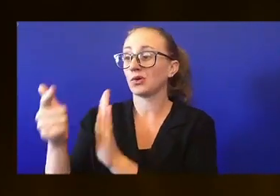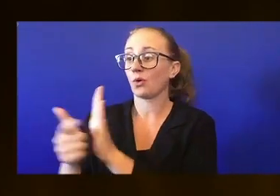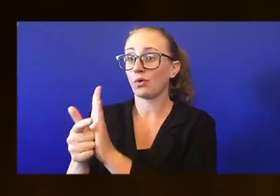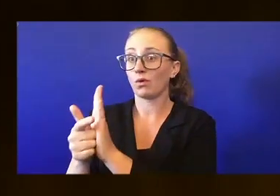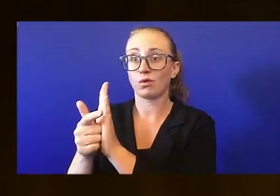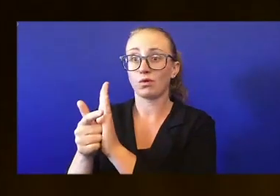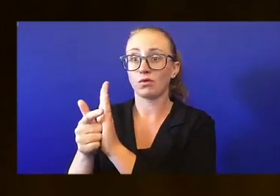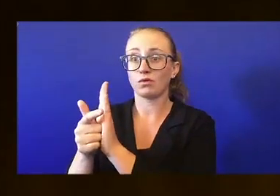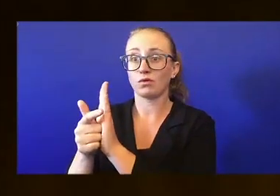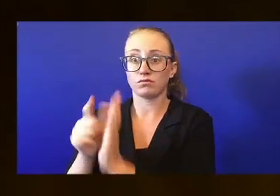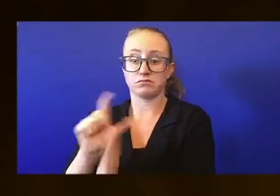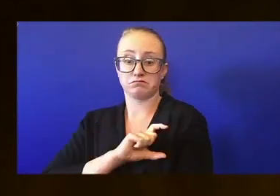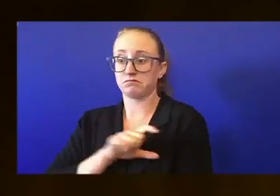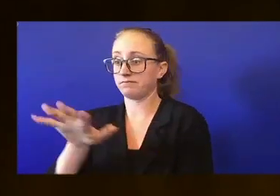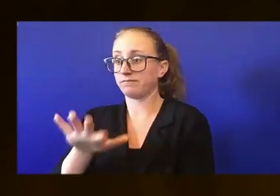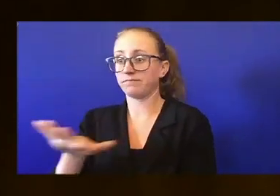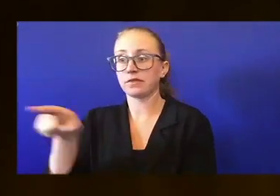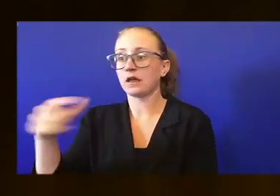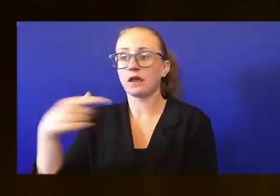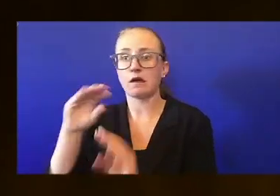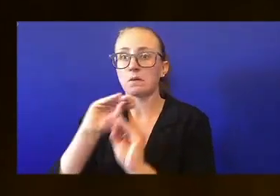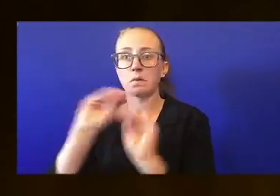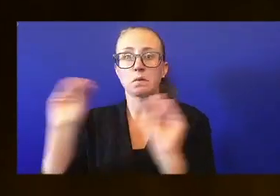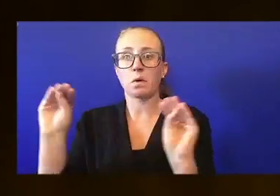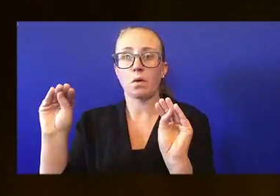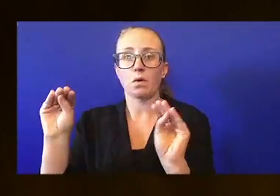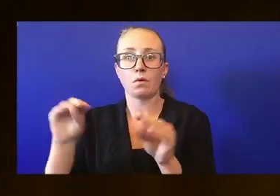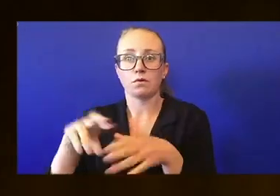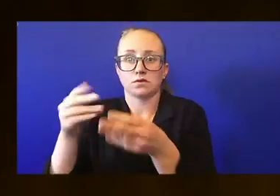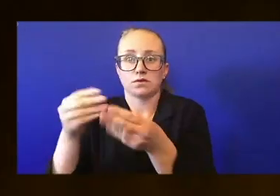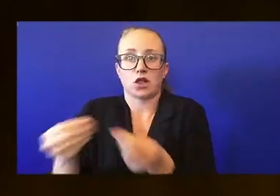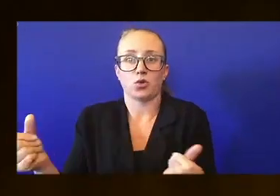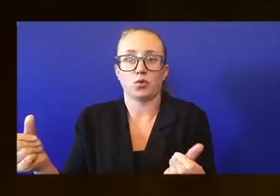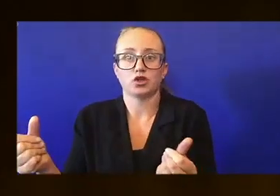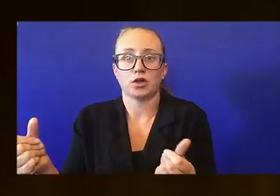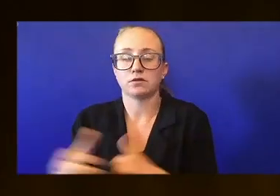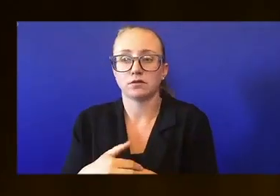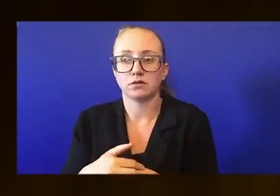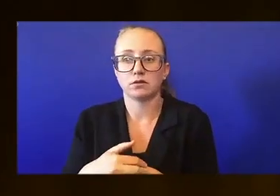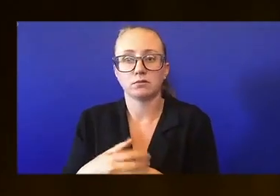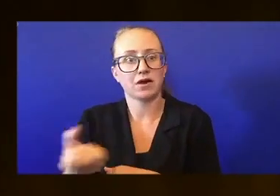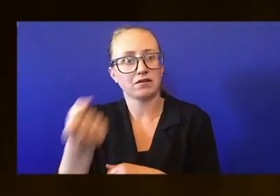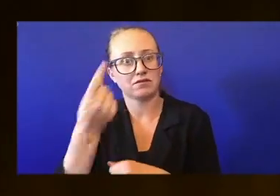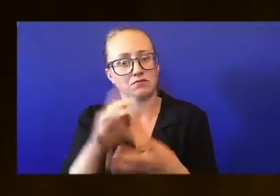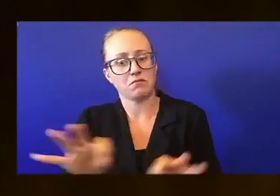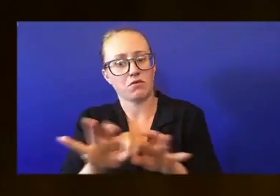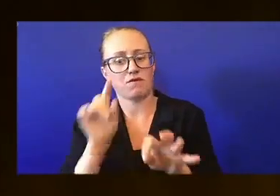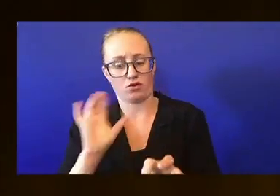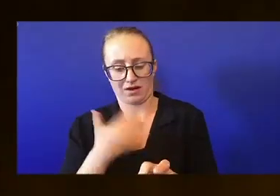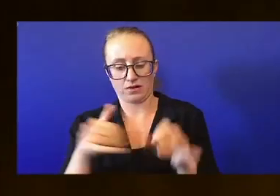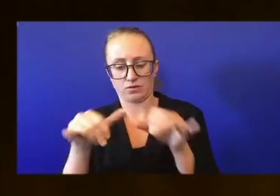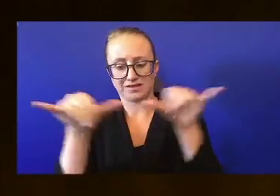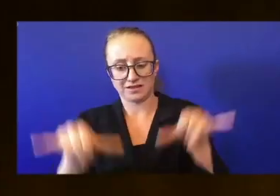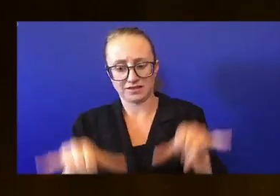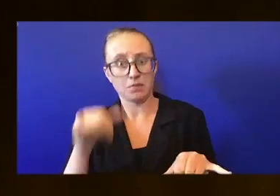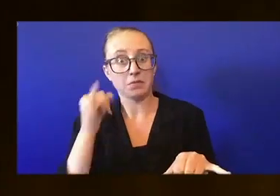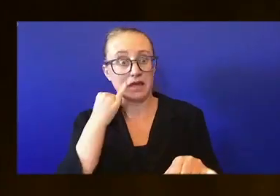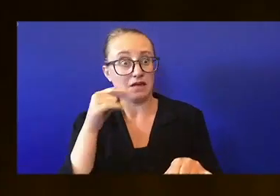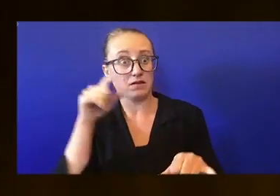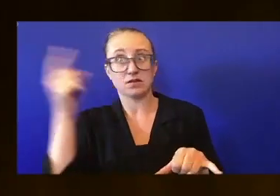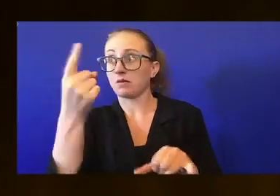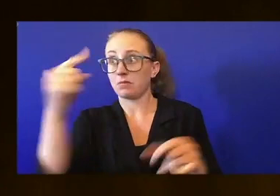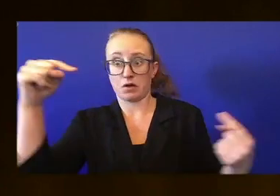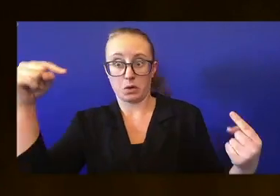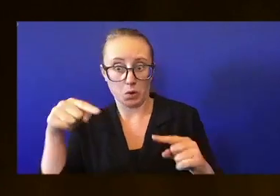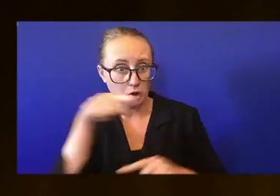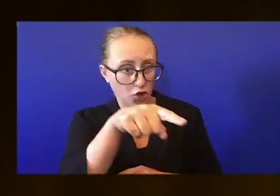no solution. As I said in my testimony, it's fundamental in our system that if you're harmed, you have a remedy. And here,